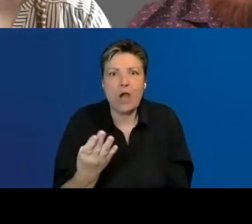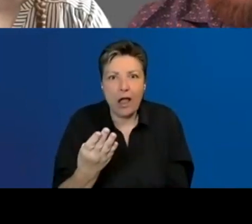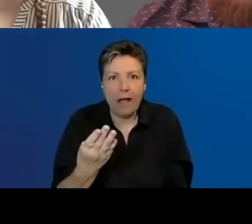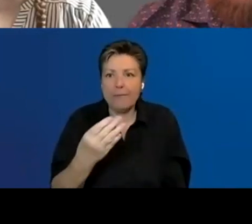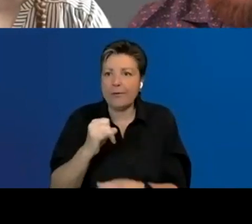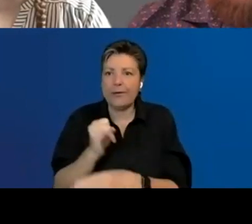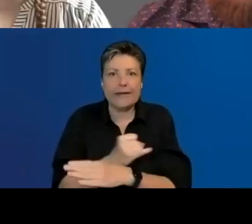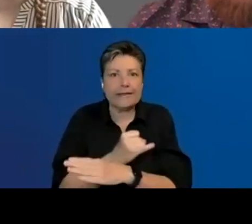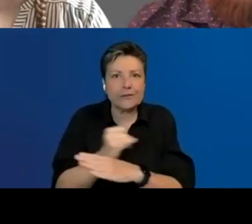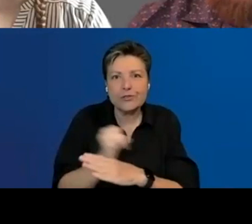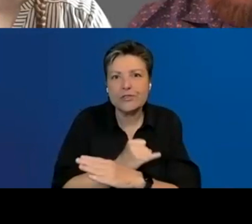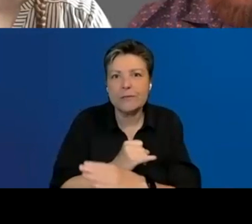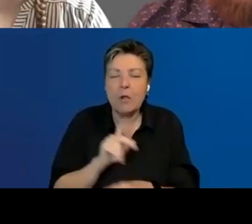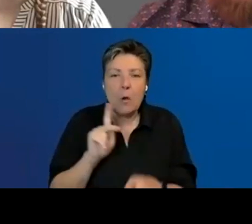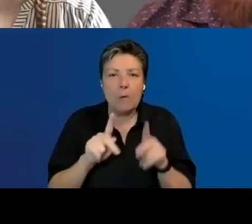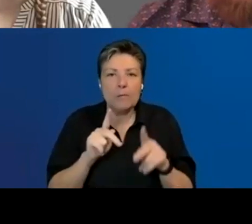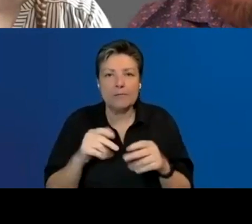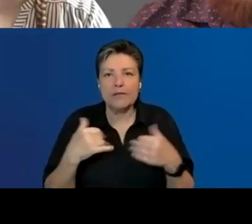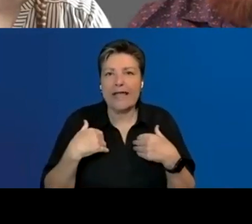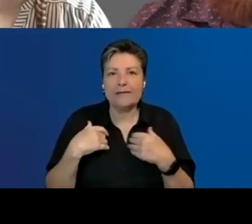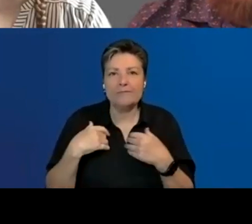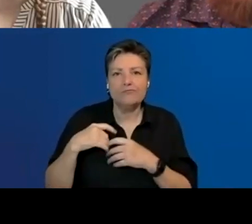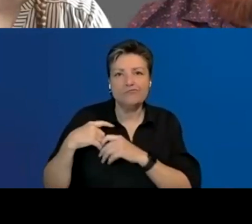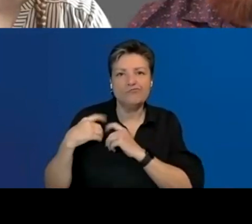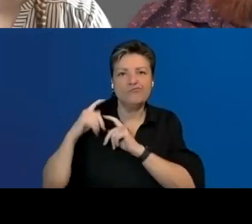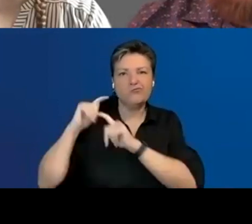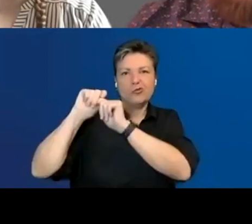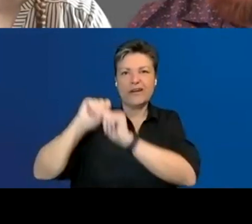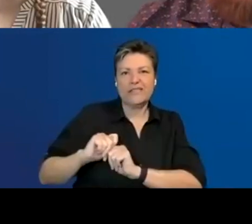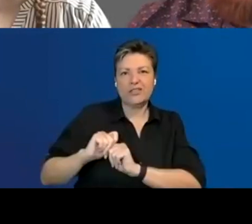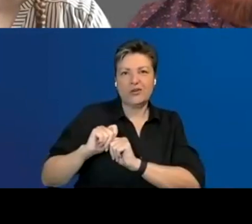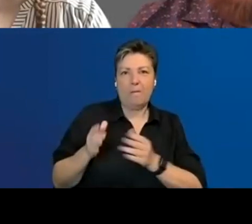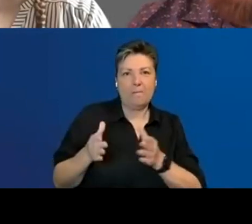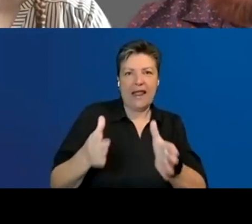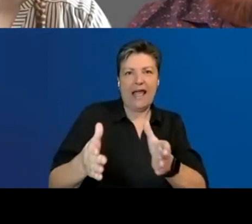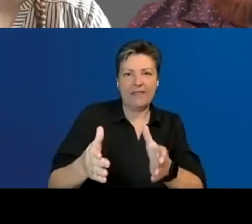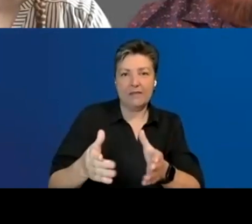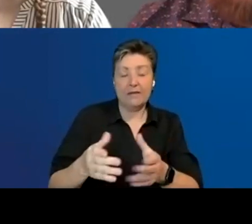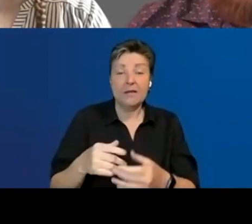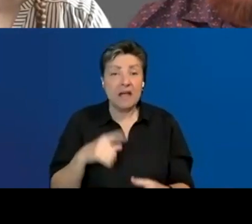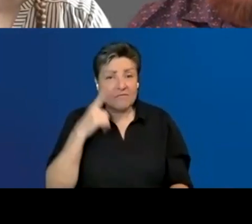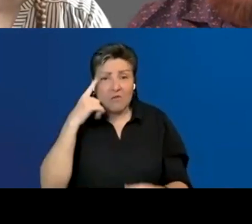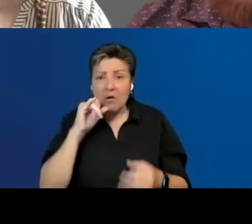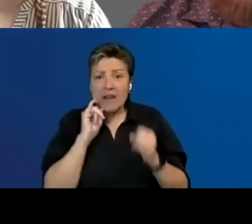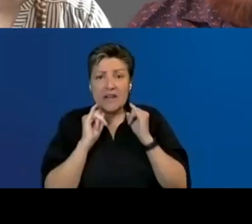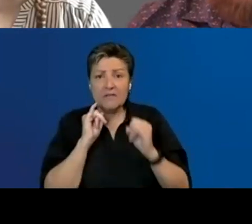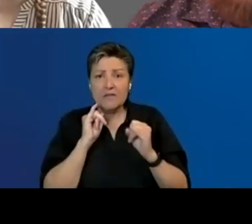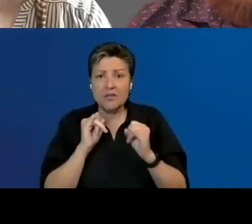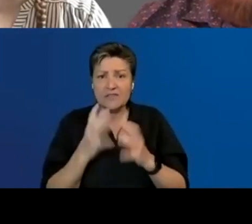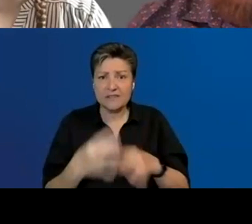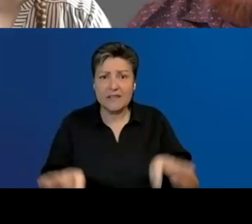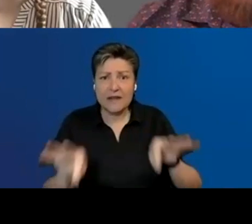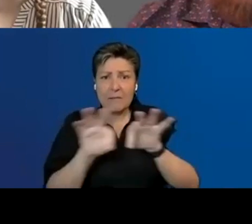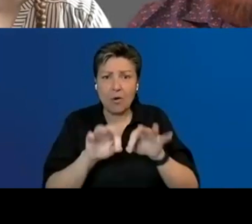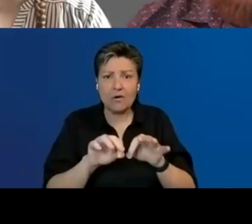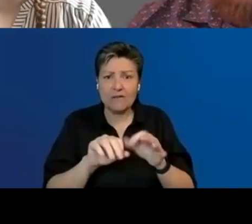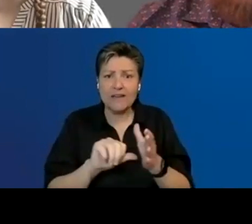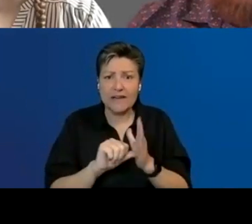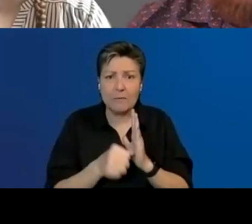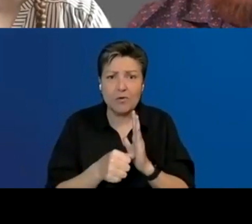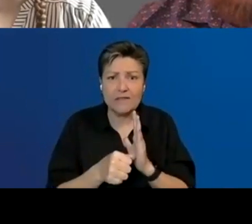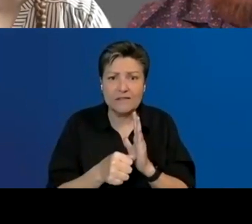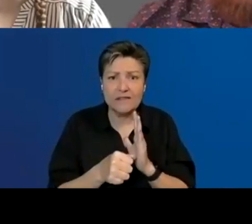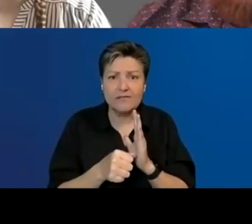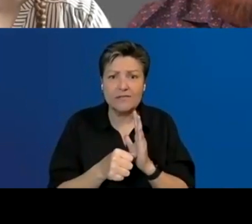like traditional path in terms of like talking about it in interviews. But I realized that it is just as important and impressive, and I gained just as